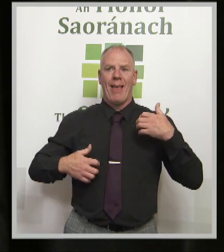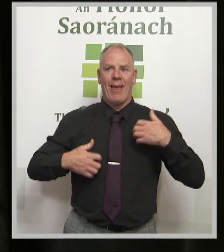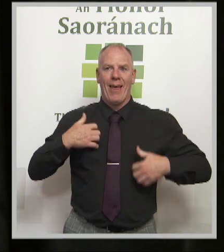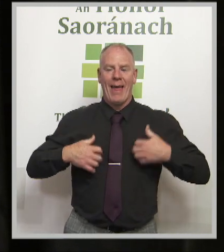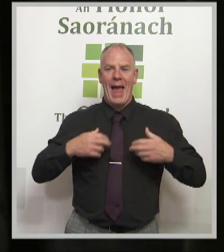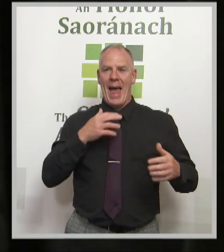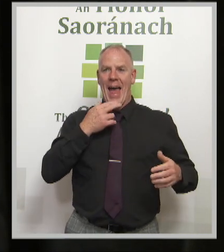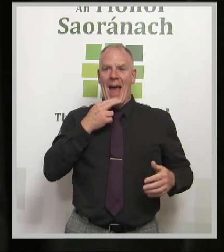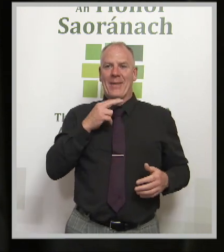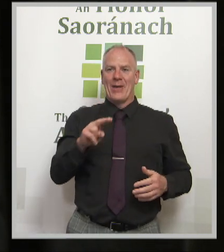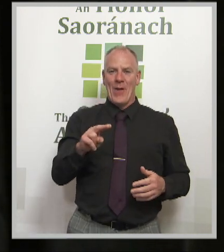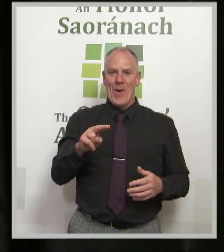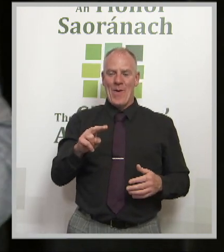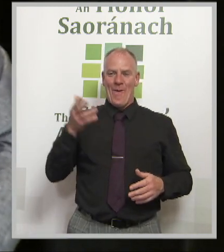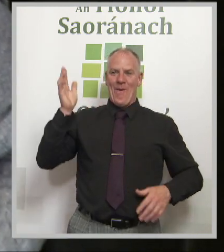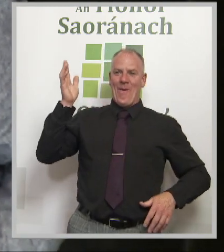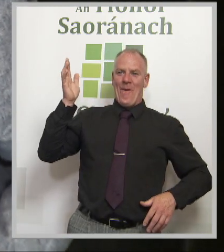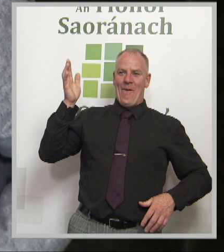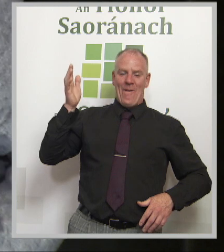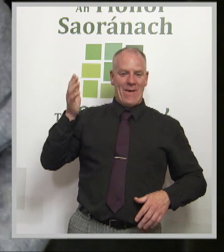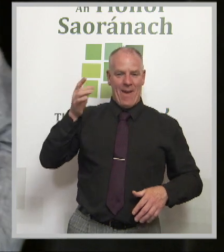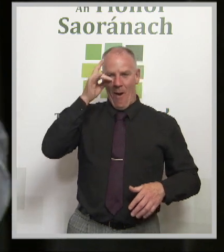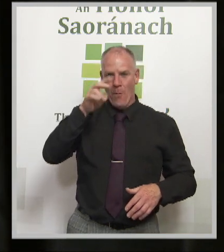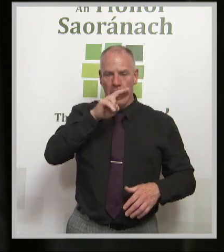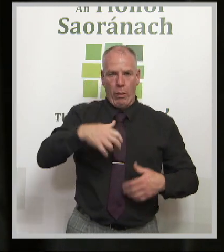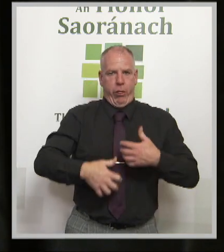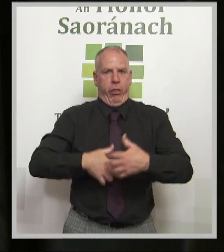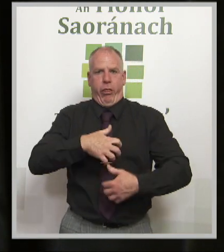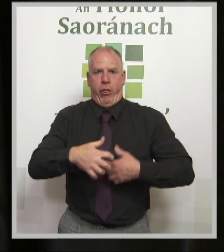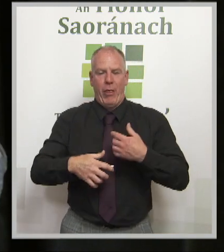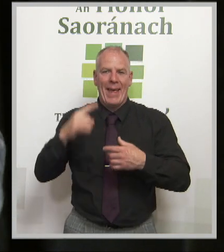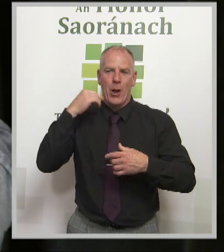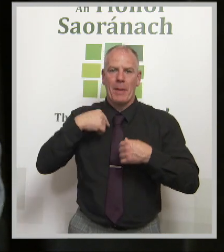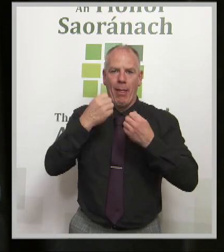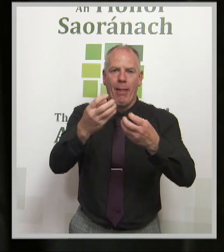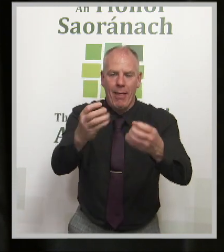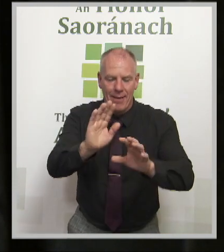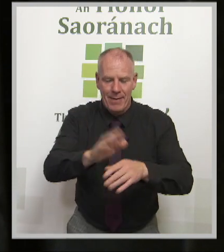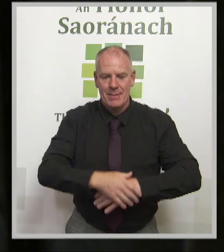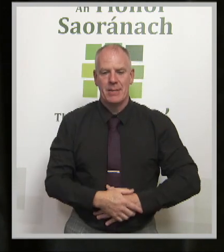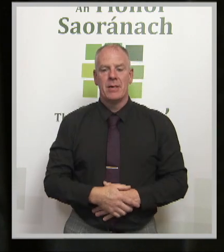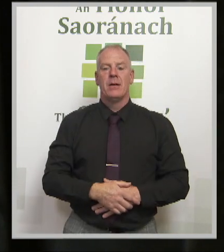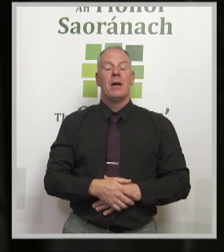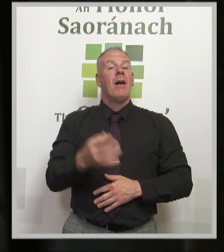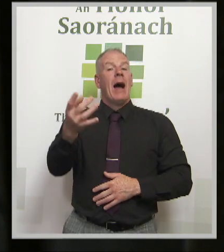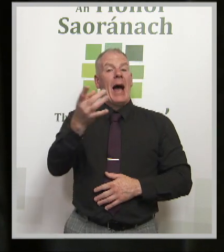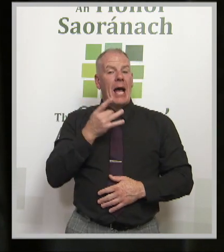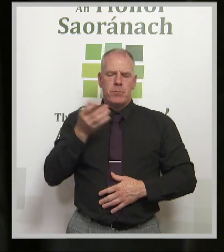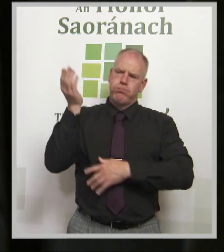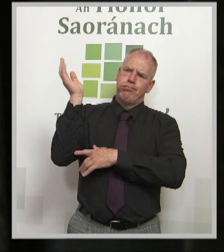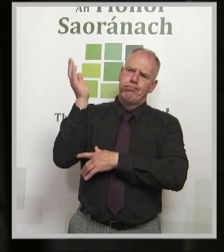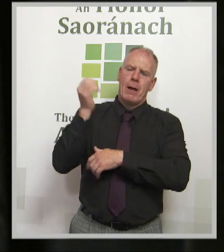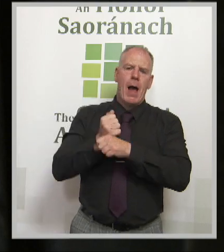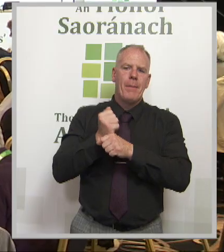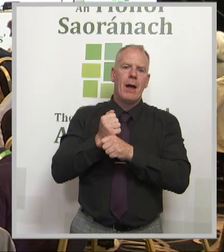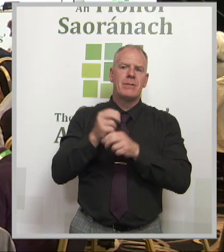dinner slot, so I hope you don't get indigestion from hearing me. But anyway, I've been asked to say a few words